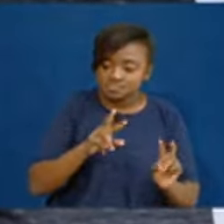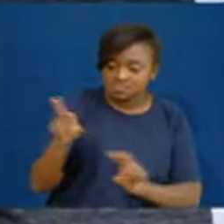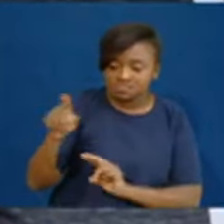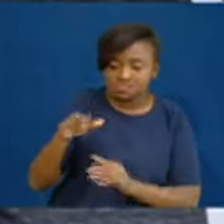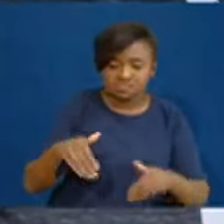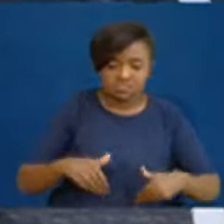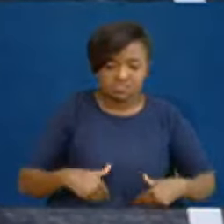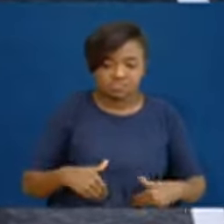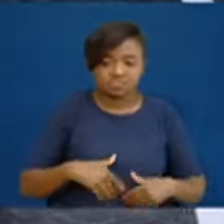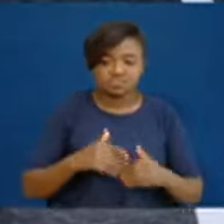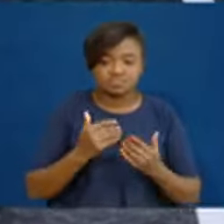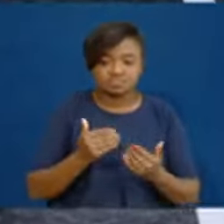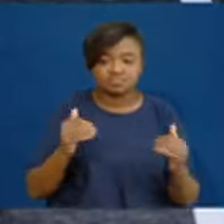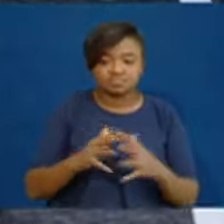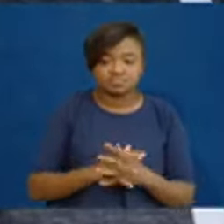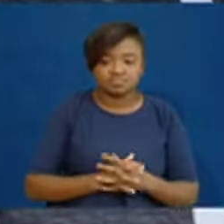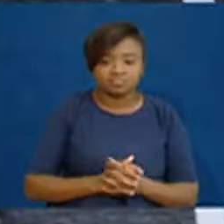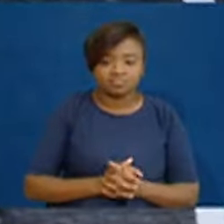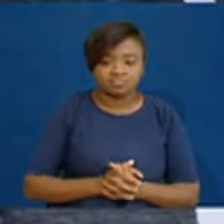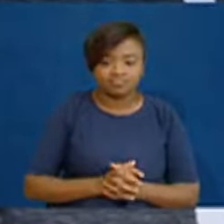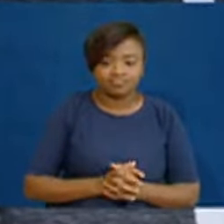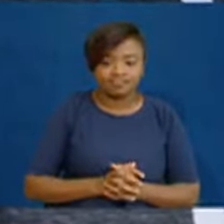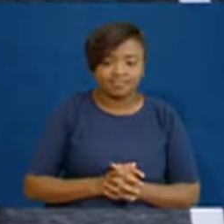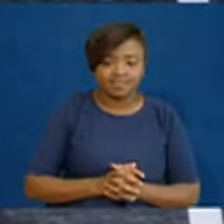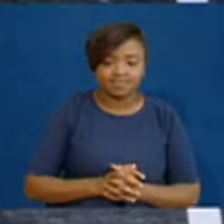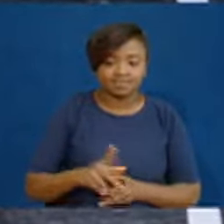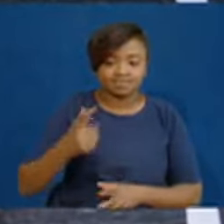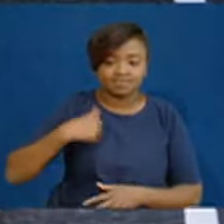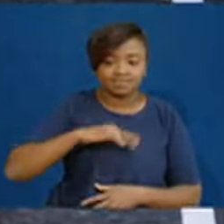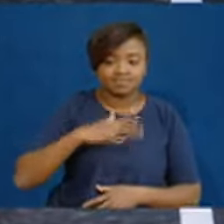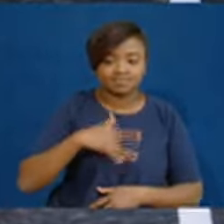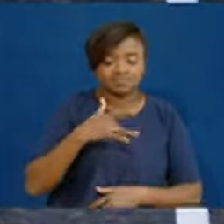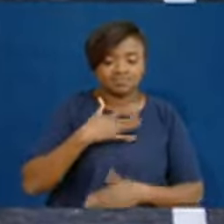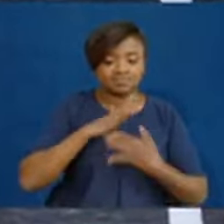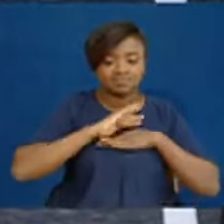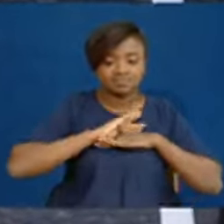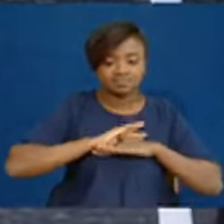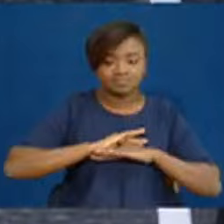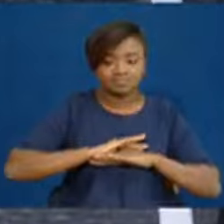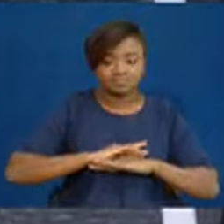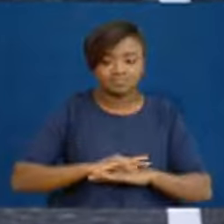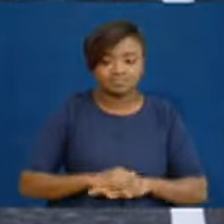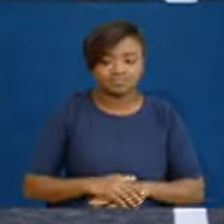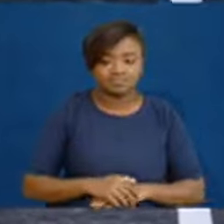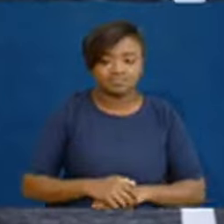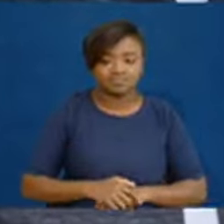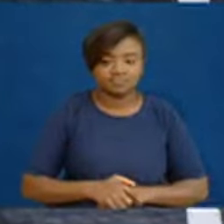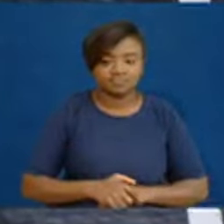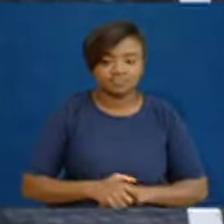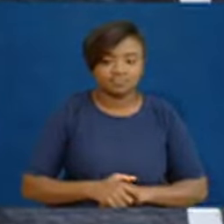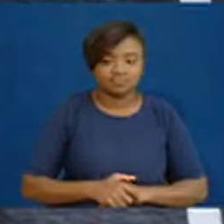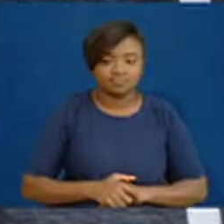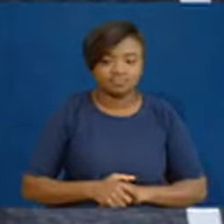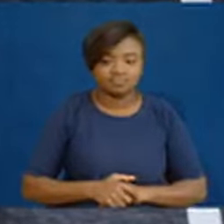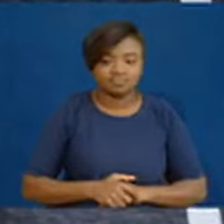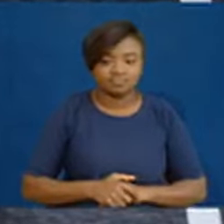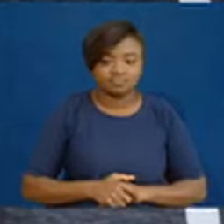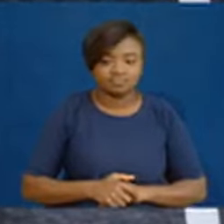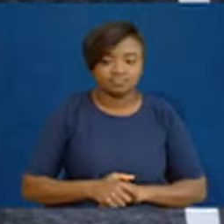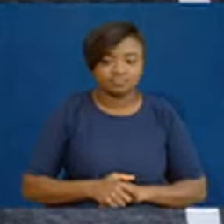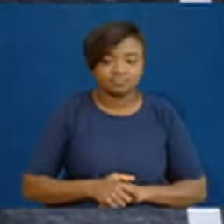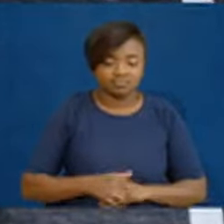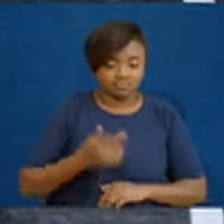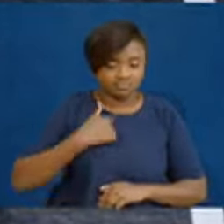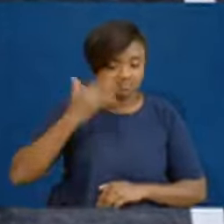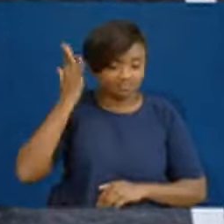people is the reward that I cannot begin to describe. I know that all of